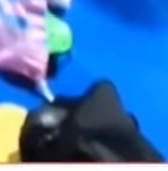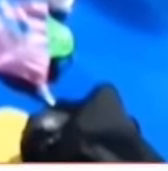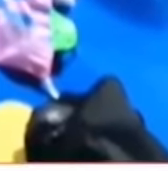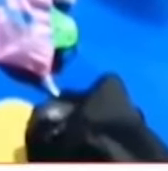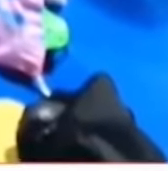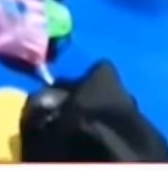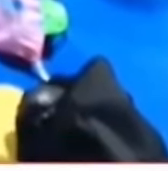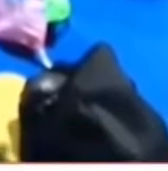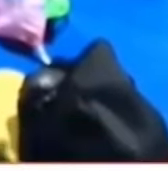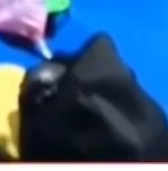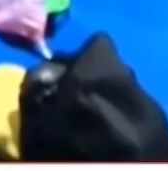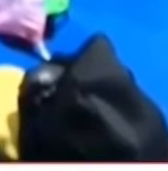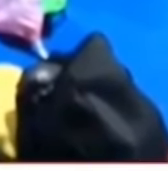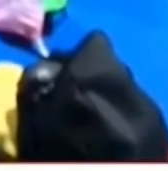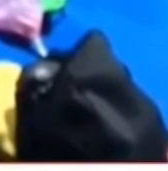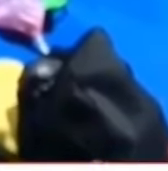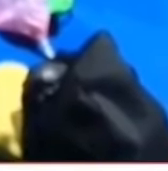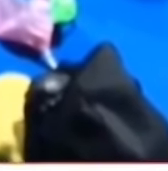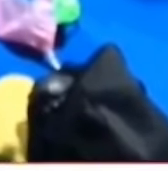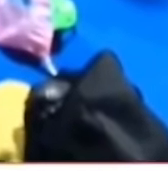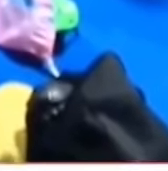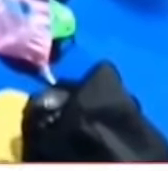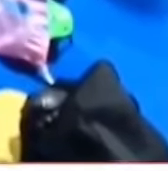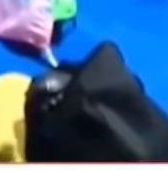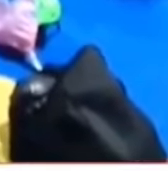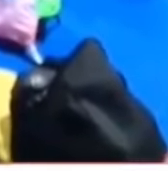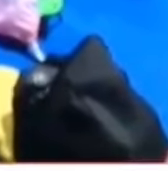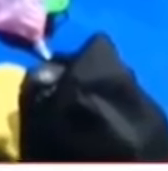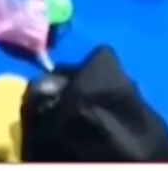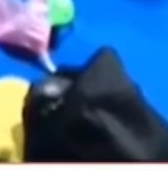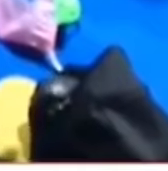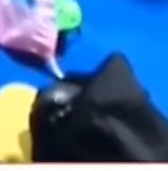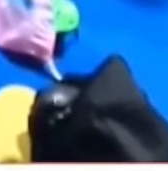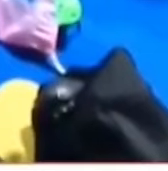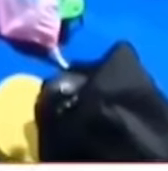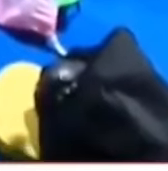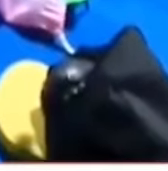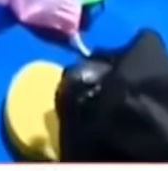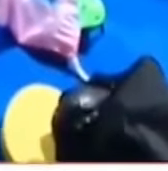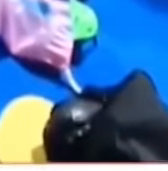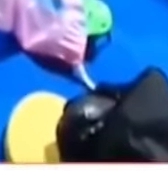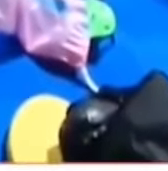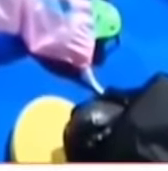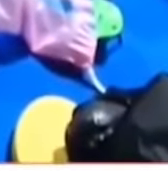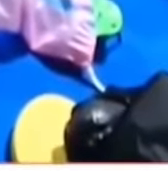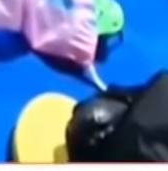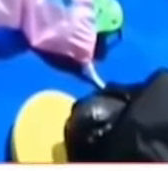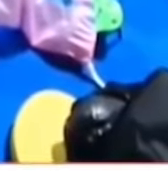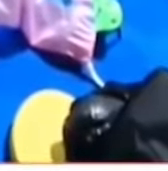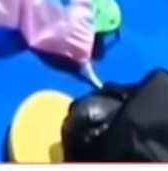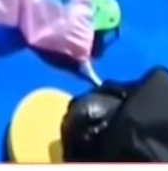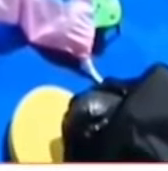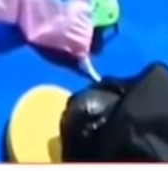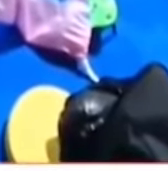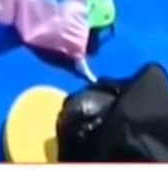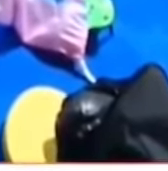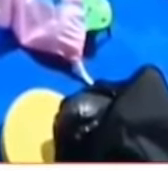ngeri emu leero omuwuzi Gloria Mozito naye awanduse mu mizannyo gy'omwaka guno nga yeegasse ku Nobo yasoose